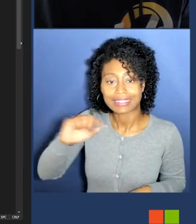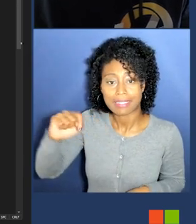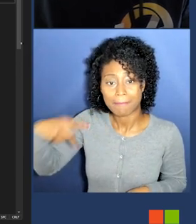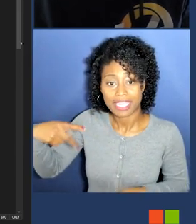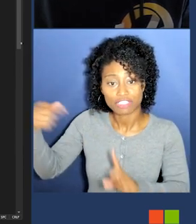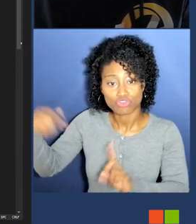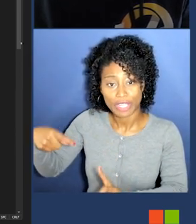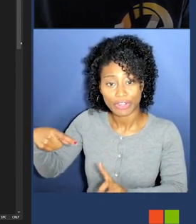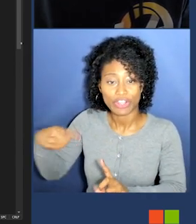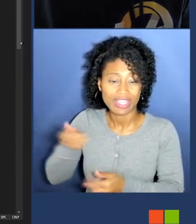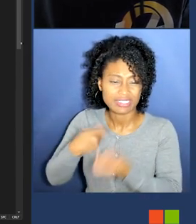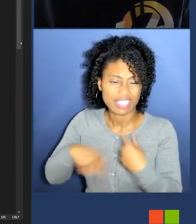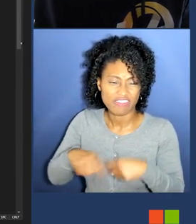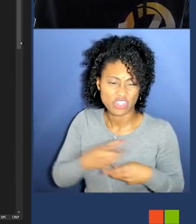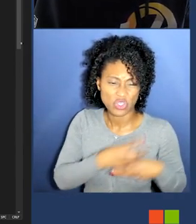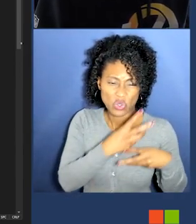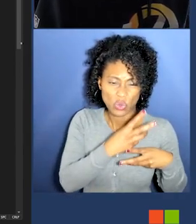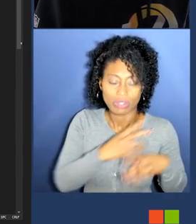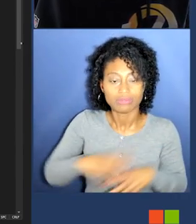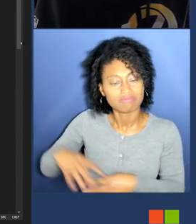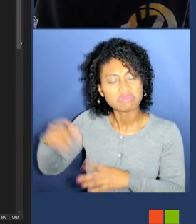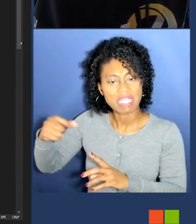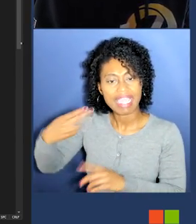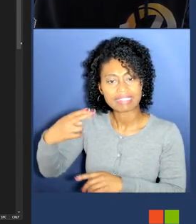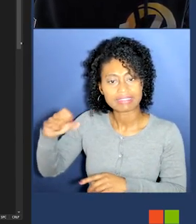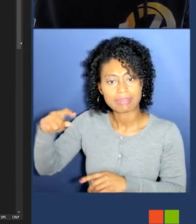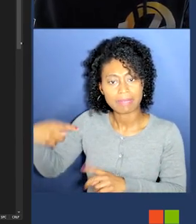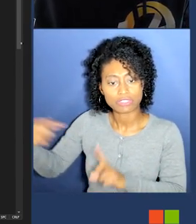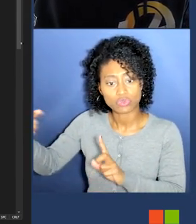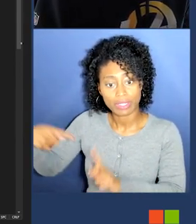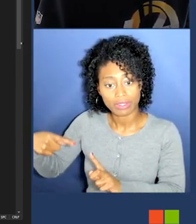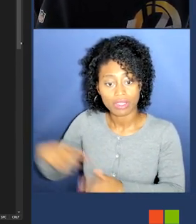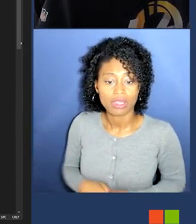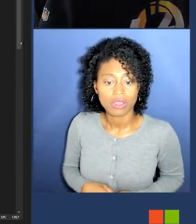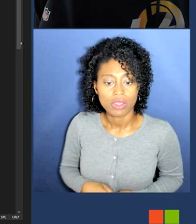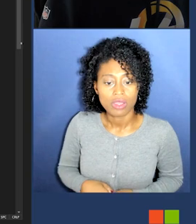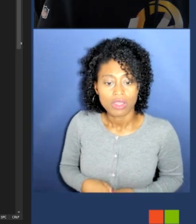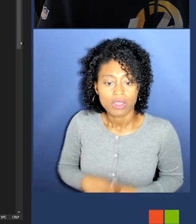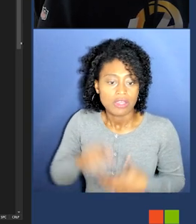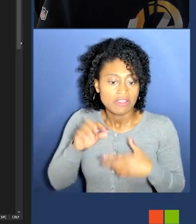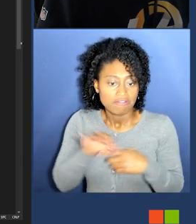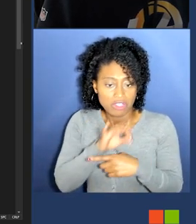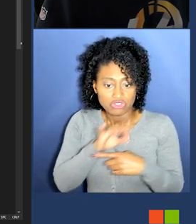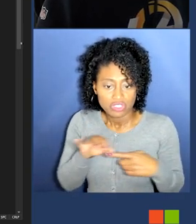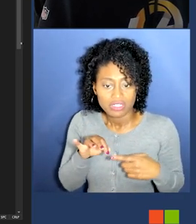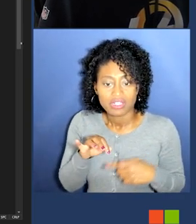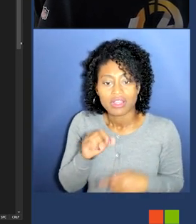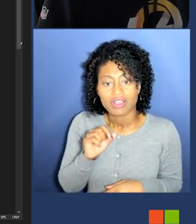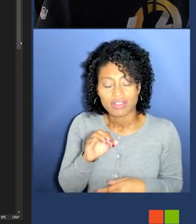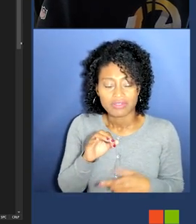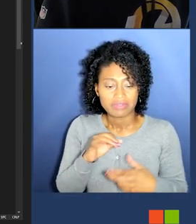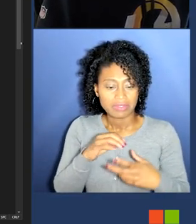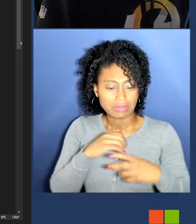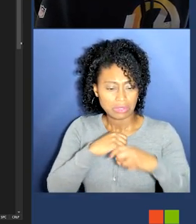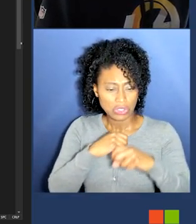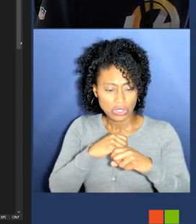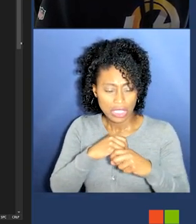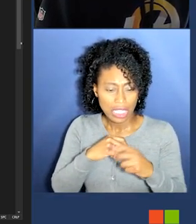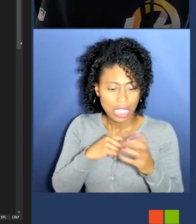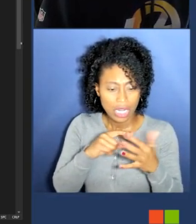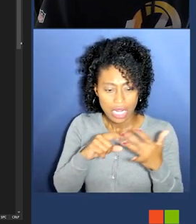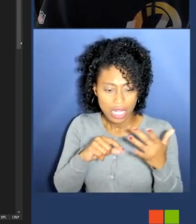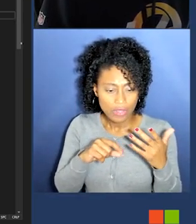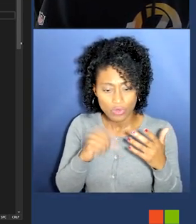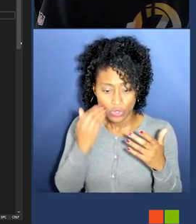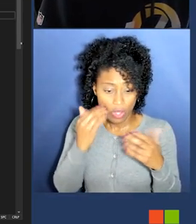trigger. Define that we can call it via get. It has function level security, so anyone who essentially knows the function and